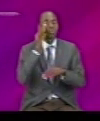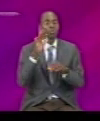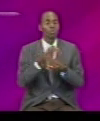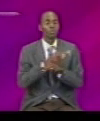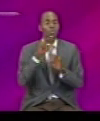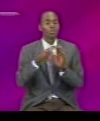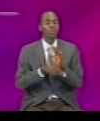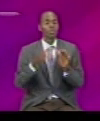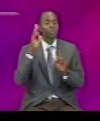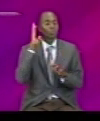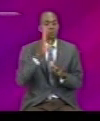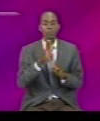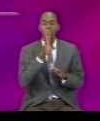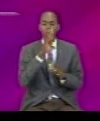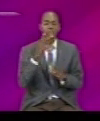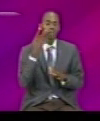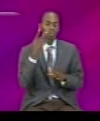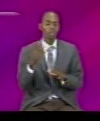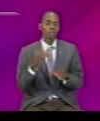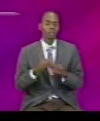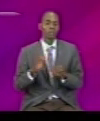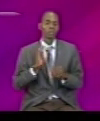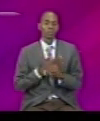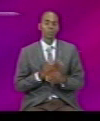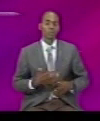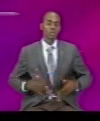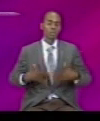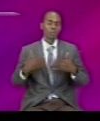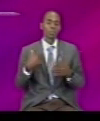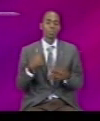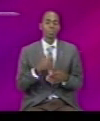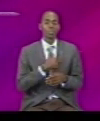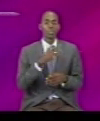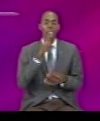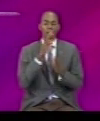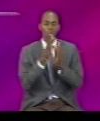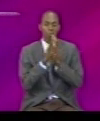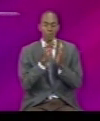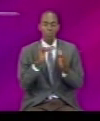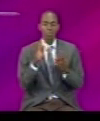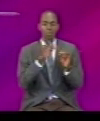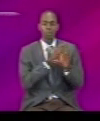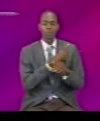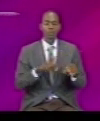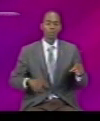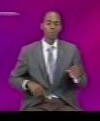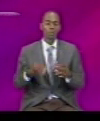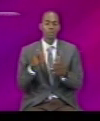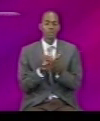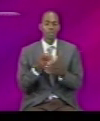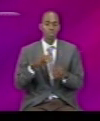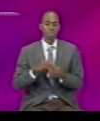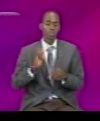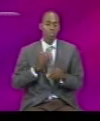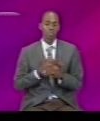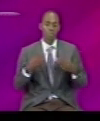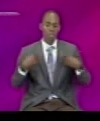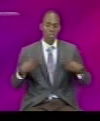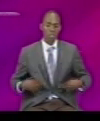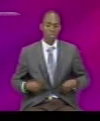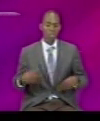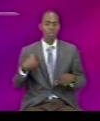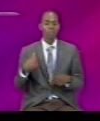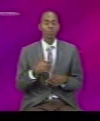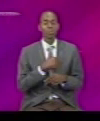our life. In the mighty name of Jesus, we are praying, O God, in our health, we shall be fruitful. In our family, we